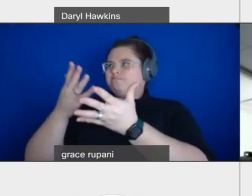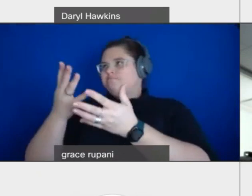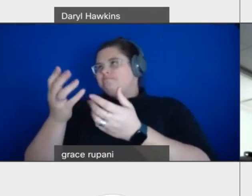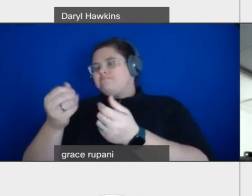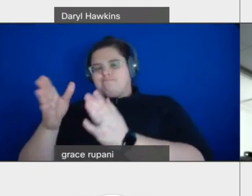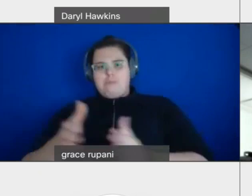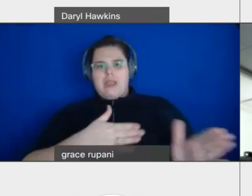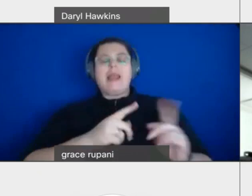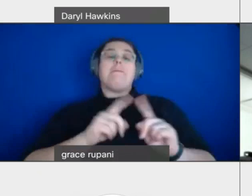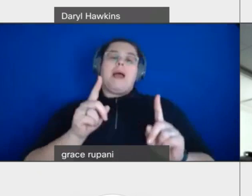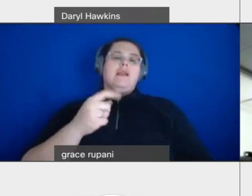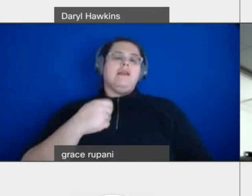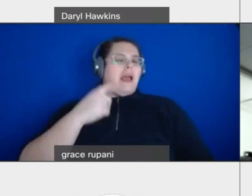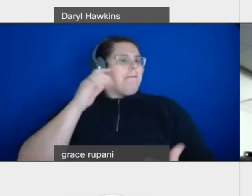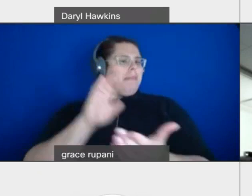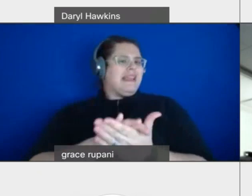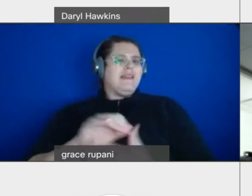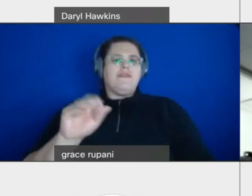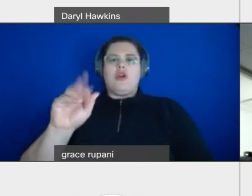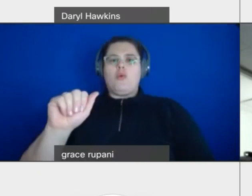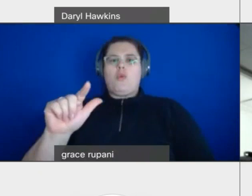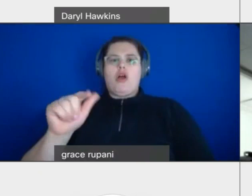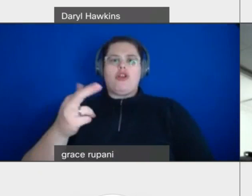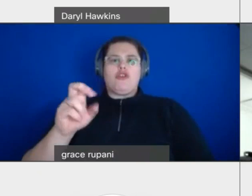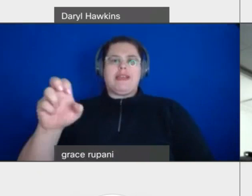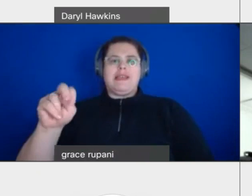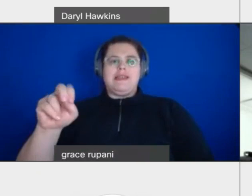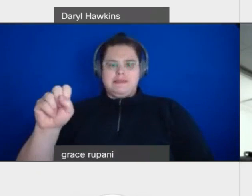and I believe it's Walgreens being added.